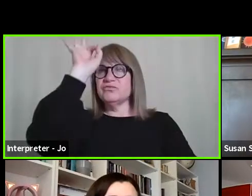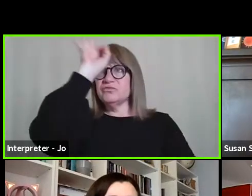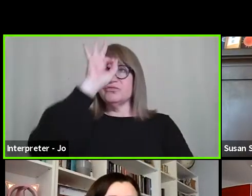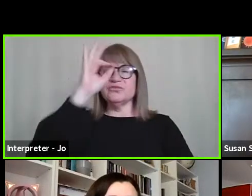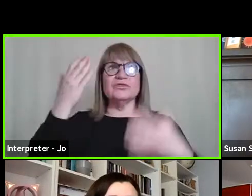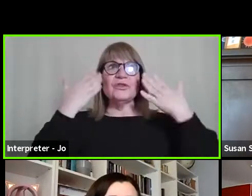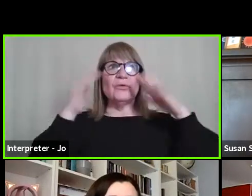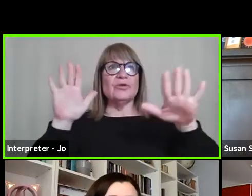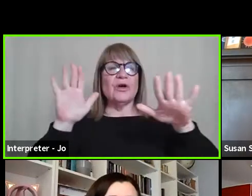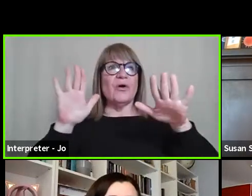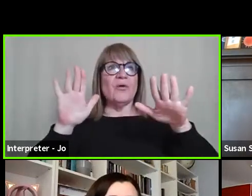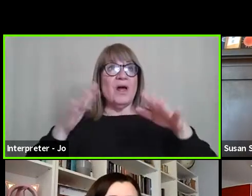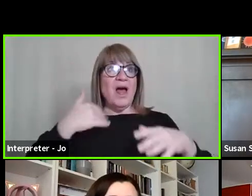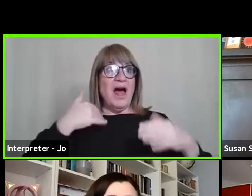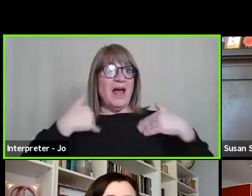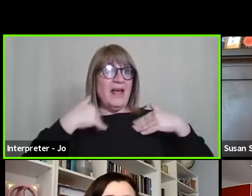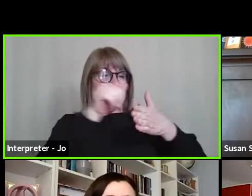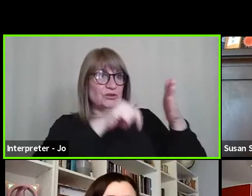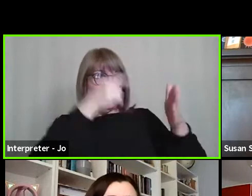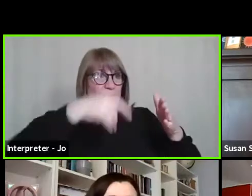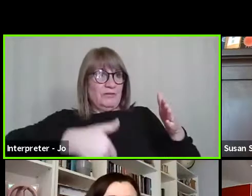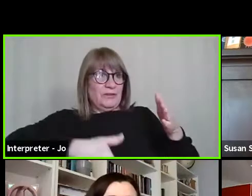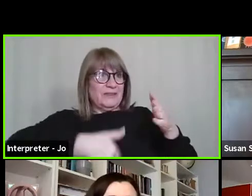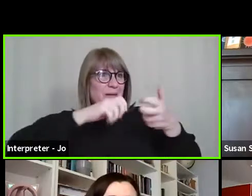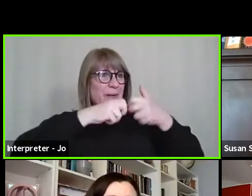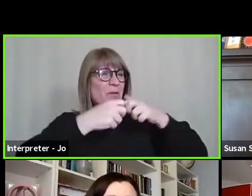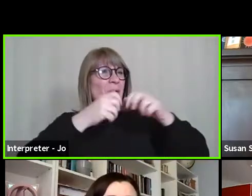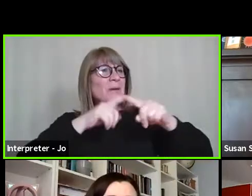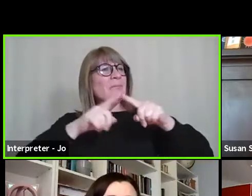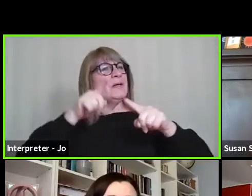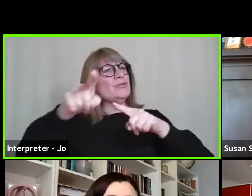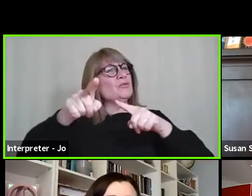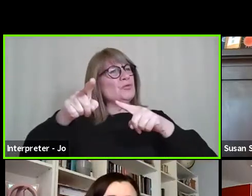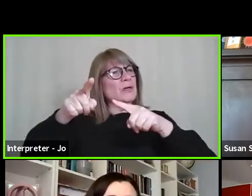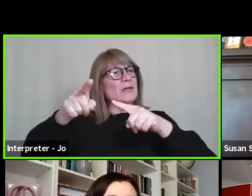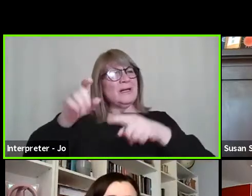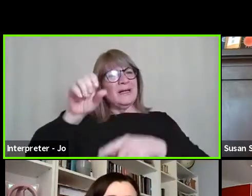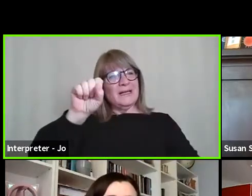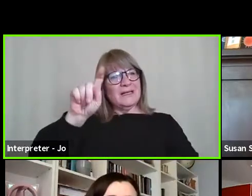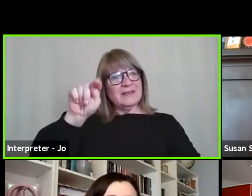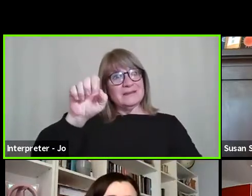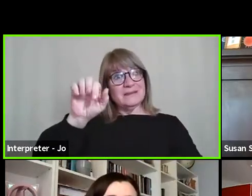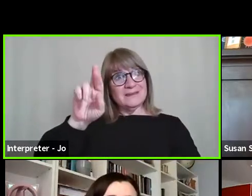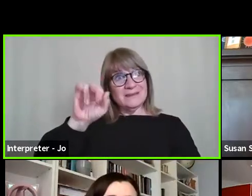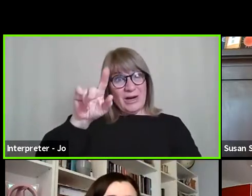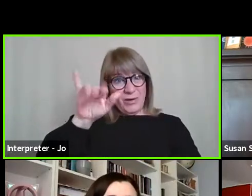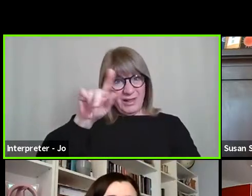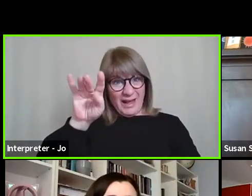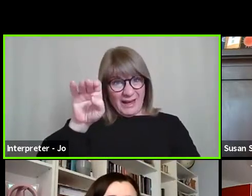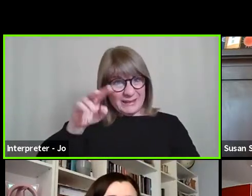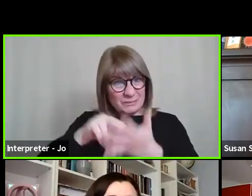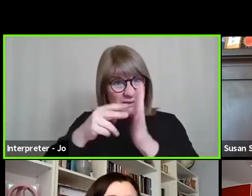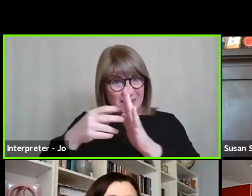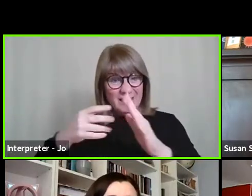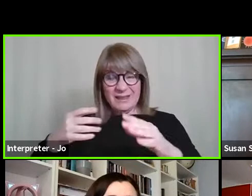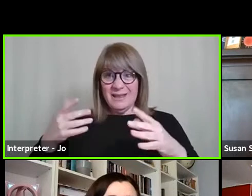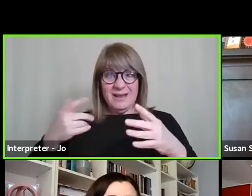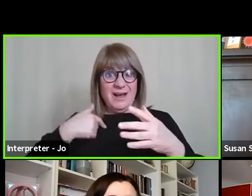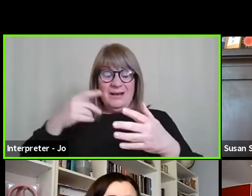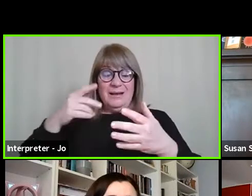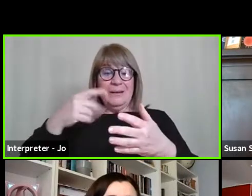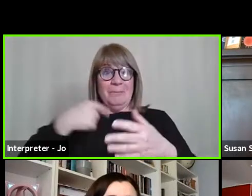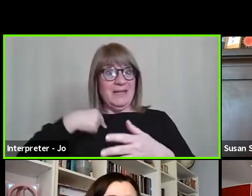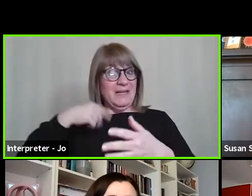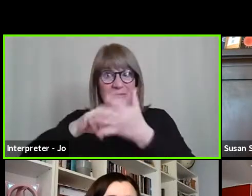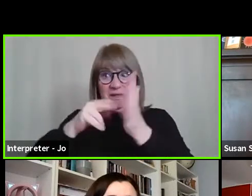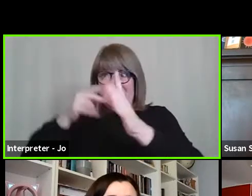almost right that we don't really know who those people are not i wouldn't be surprised if uh people doing longer sentences might have been